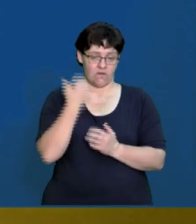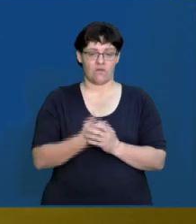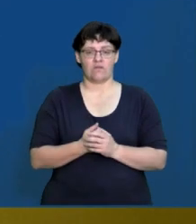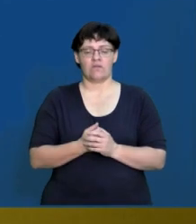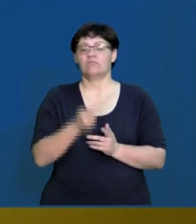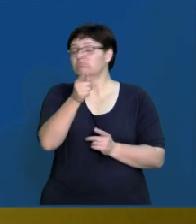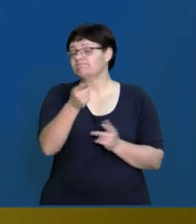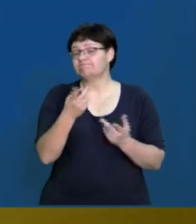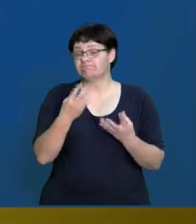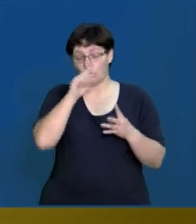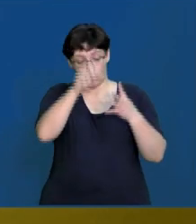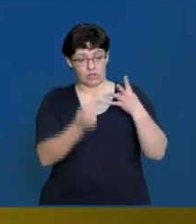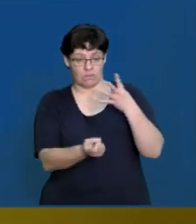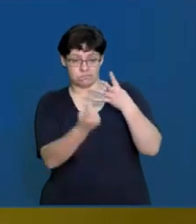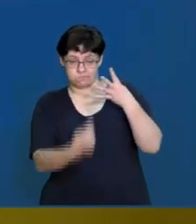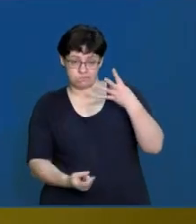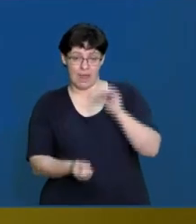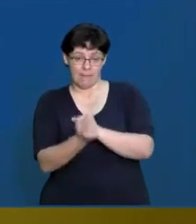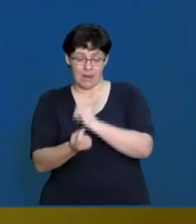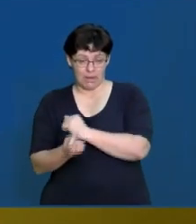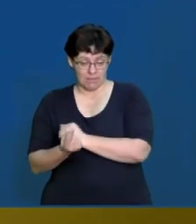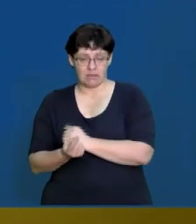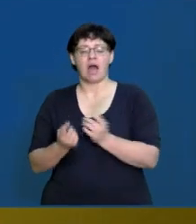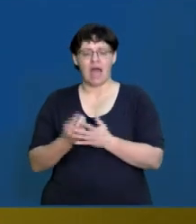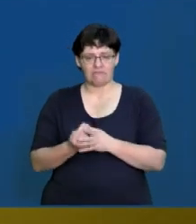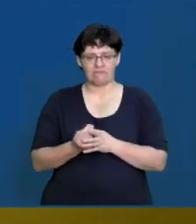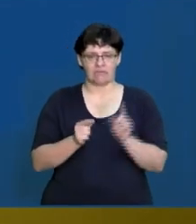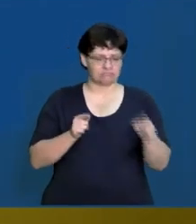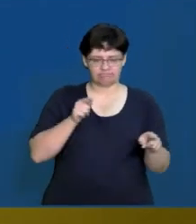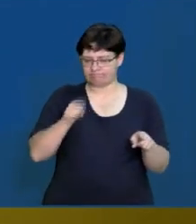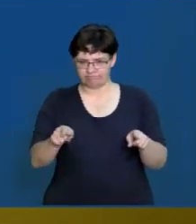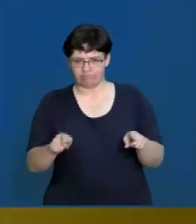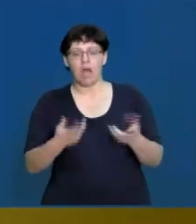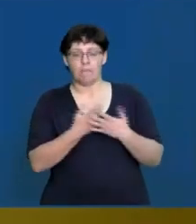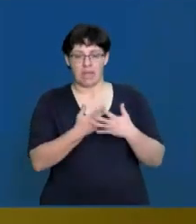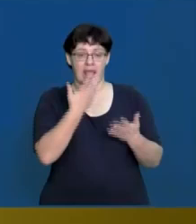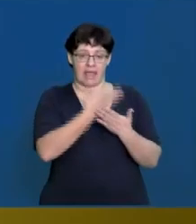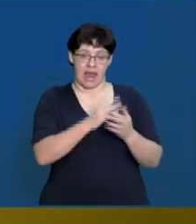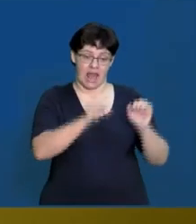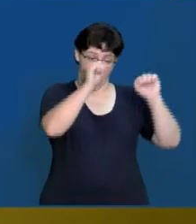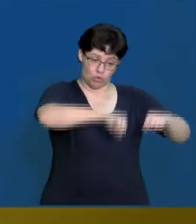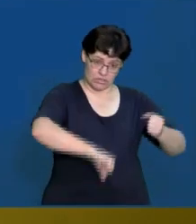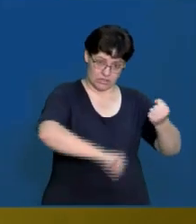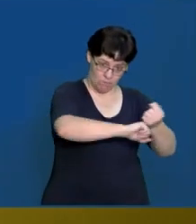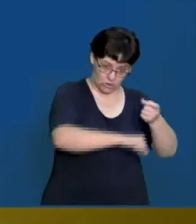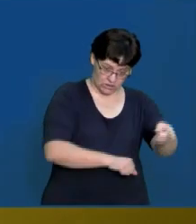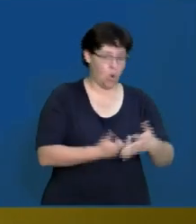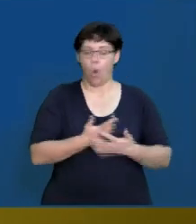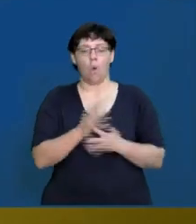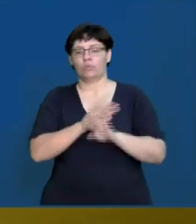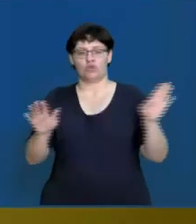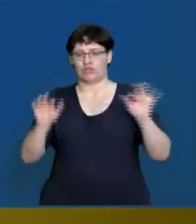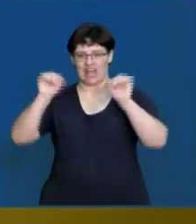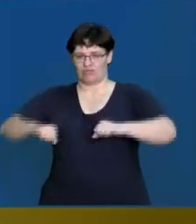girls, when you get this type of questions, there are always 2 sides to every argument. So you need to give on